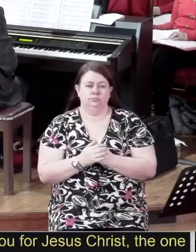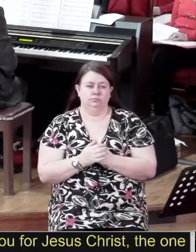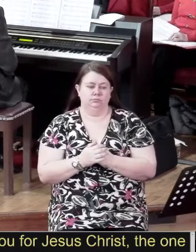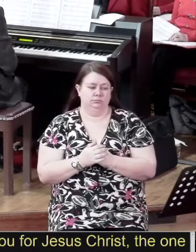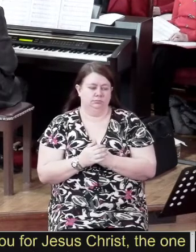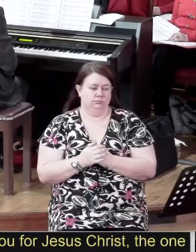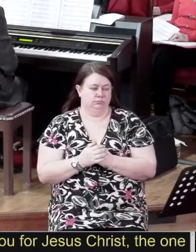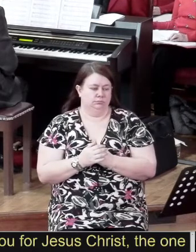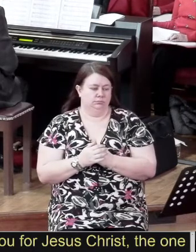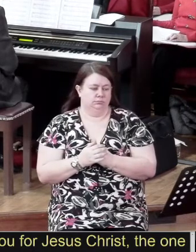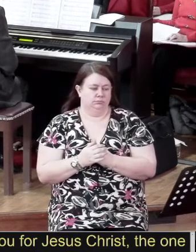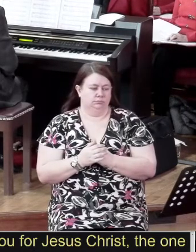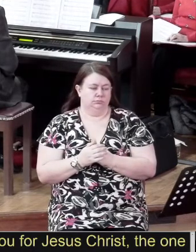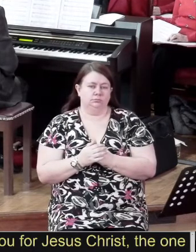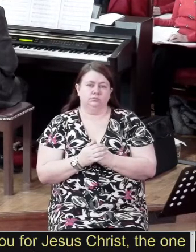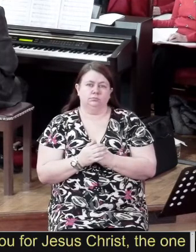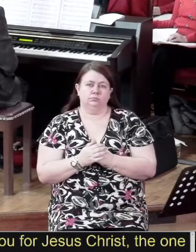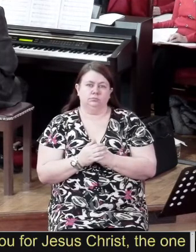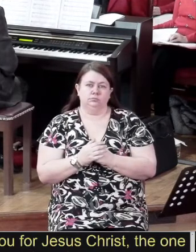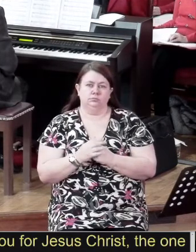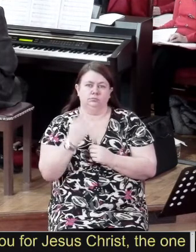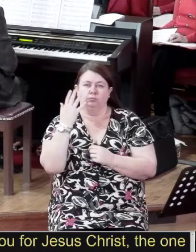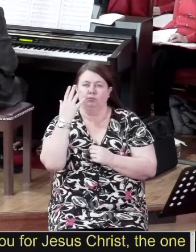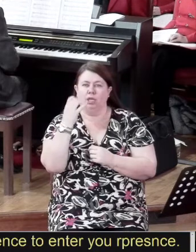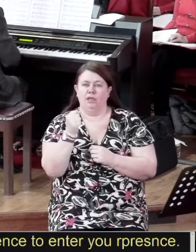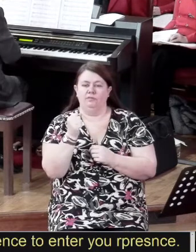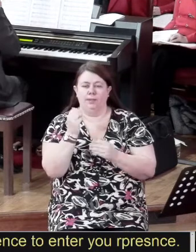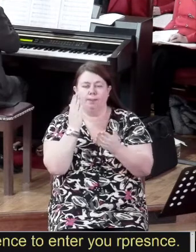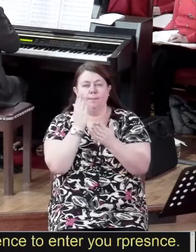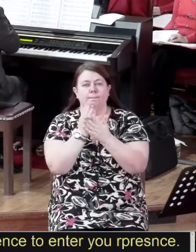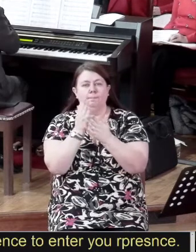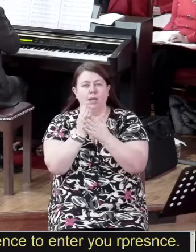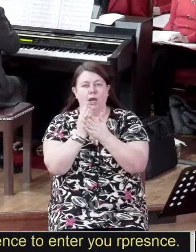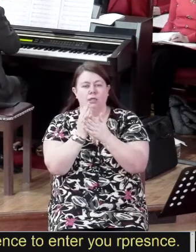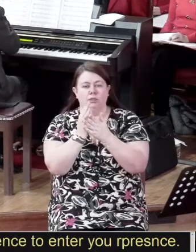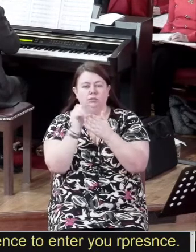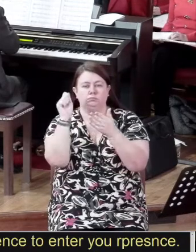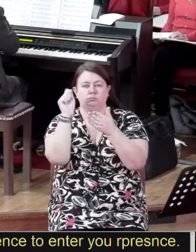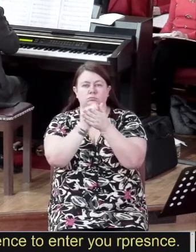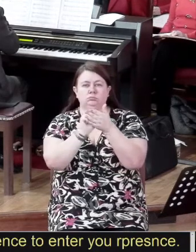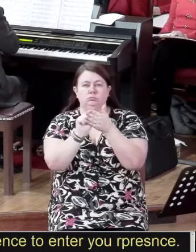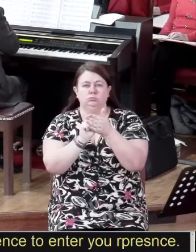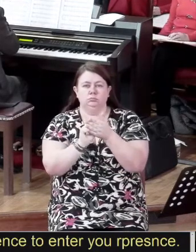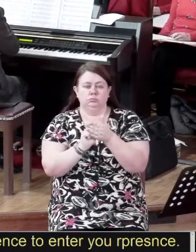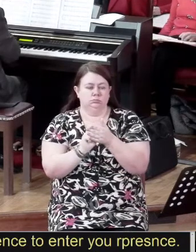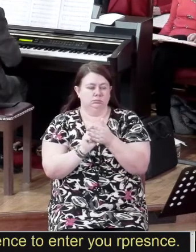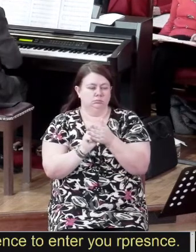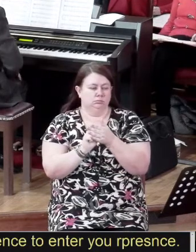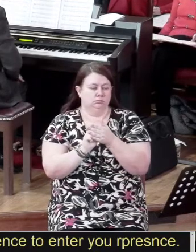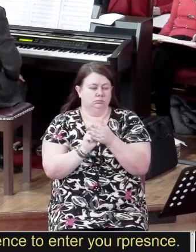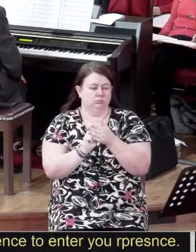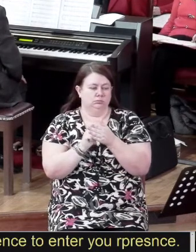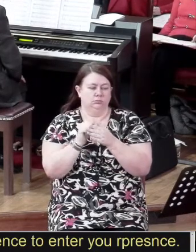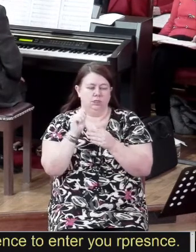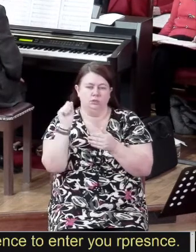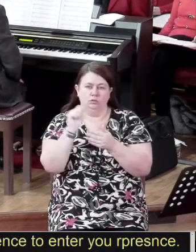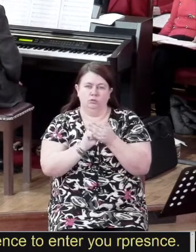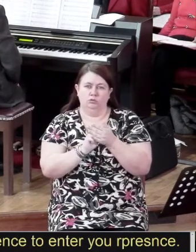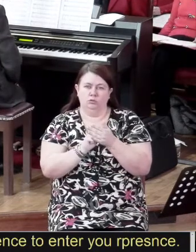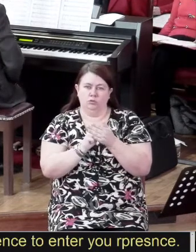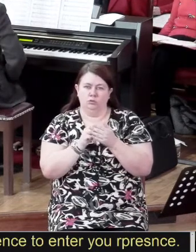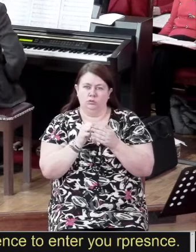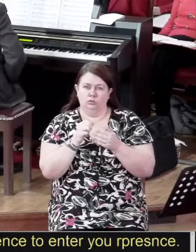Christmas, The Gift, was a particular section that Graham wrote 30 years ago, 1988.